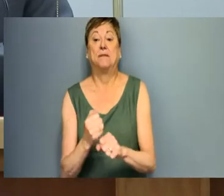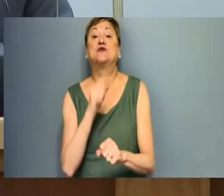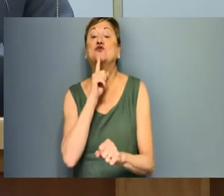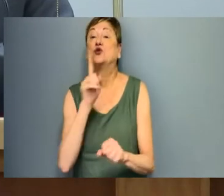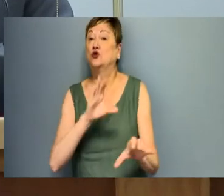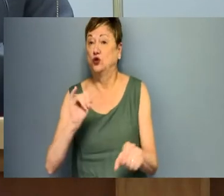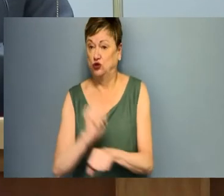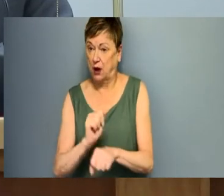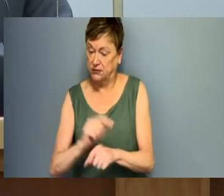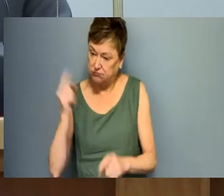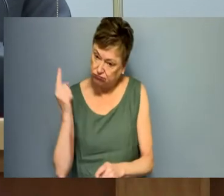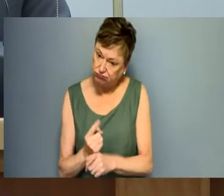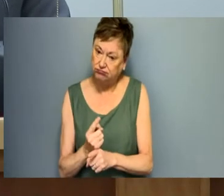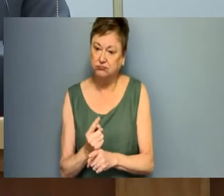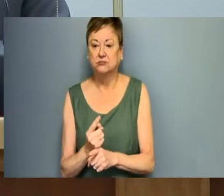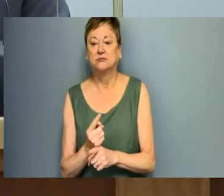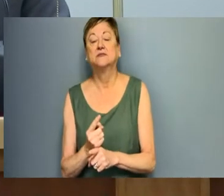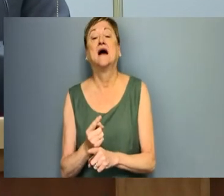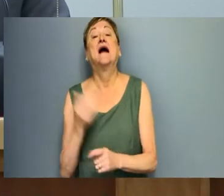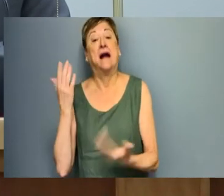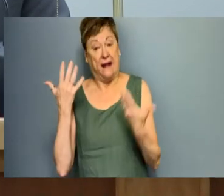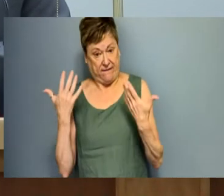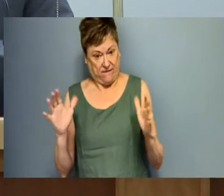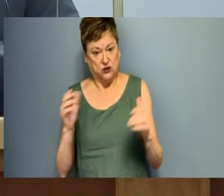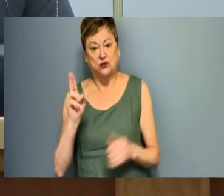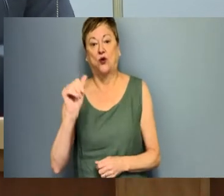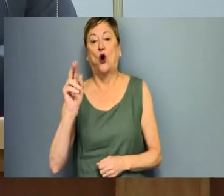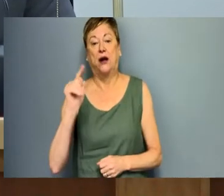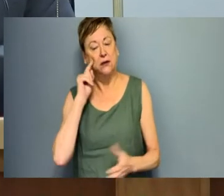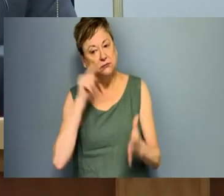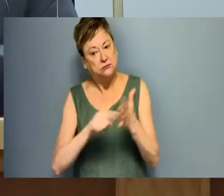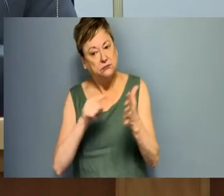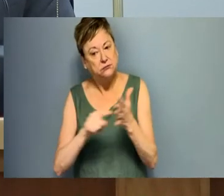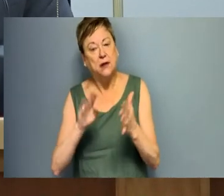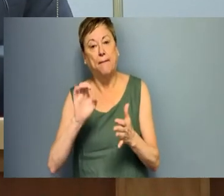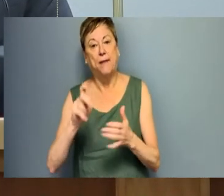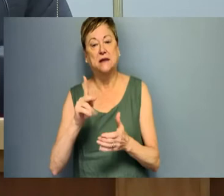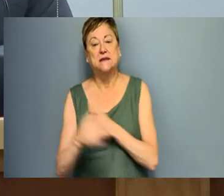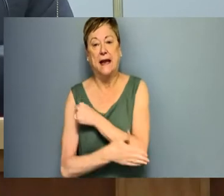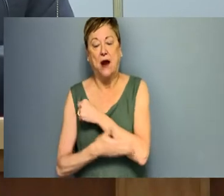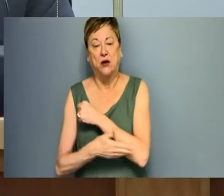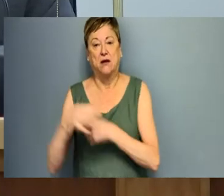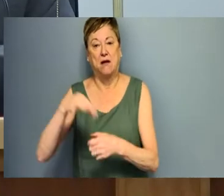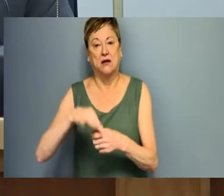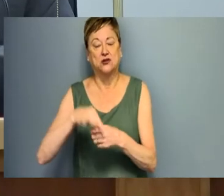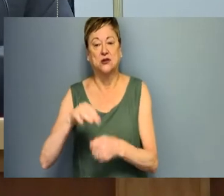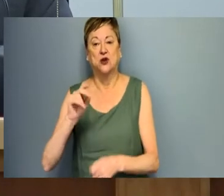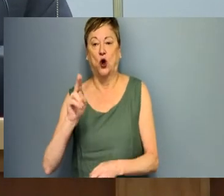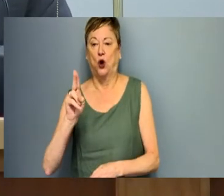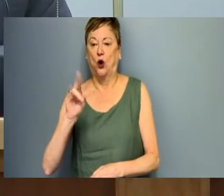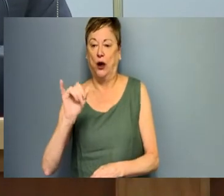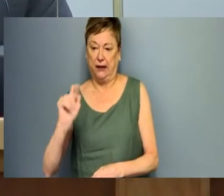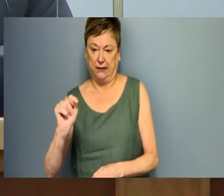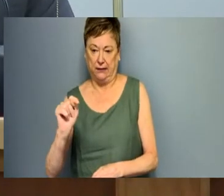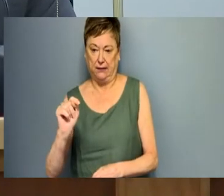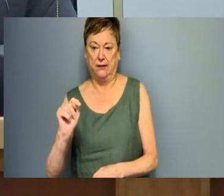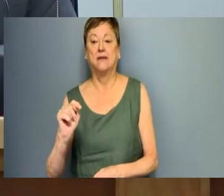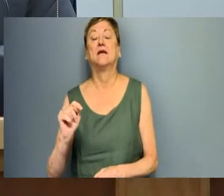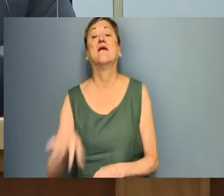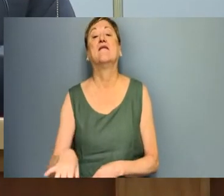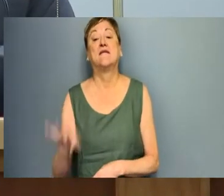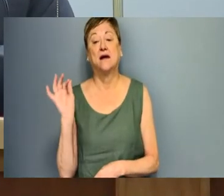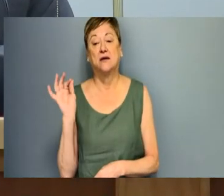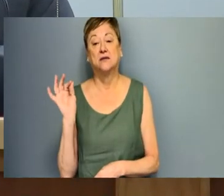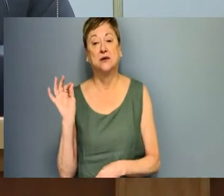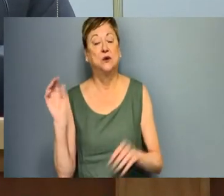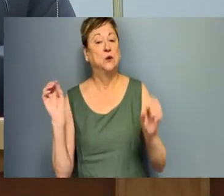properly. There was an audit of Bucks County elections, an actual audit done by the state, which found that there was not